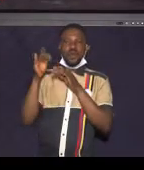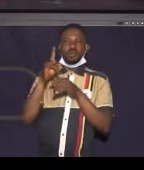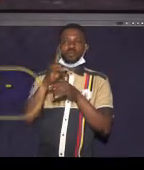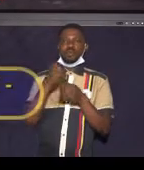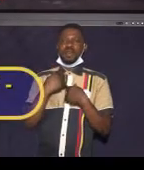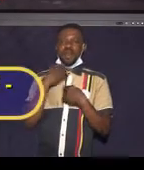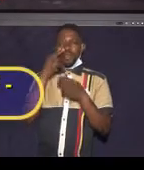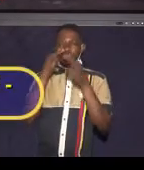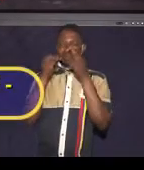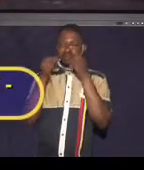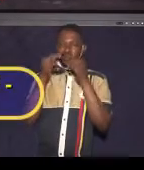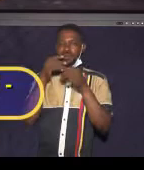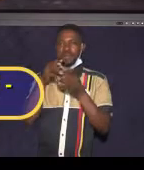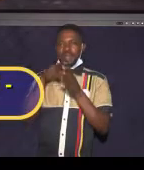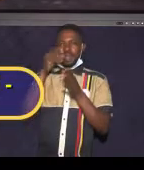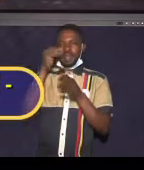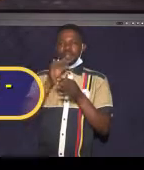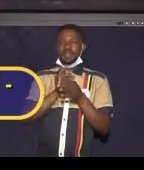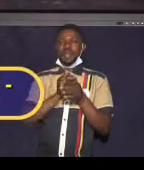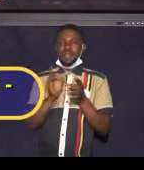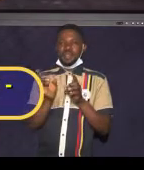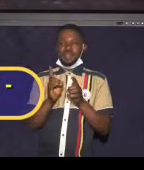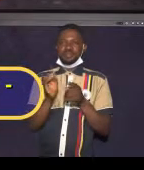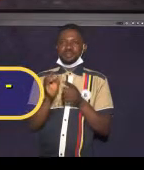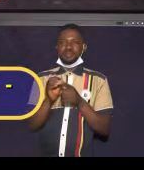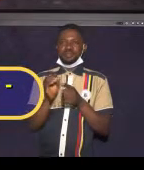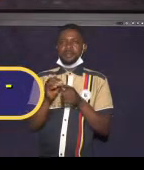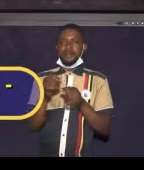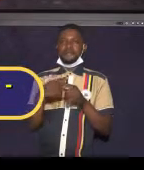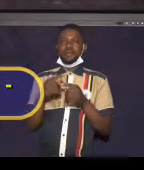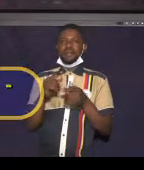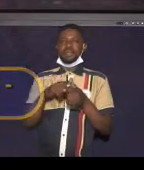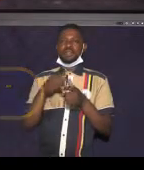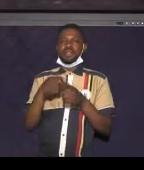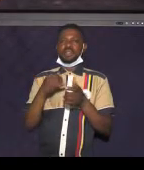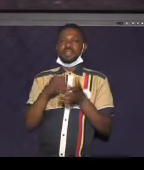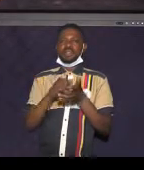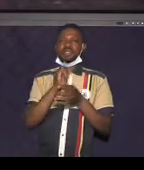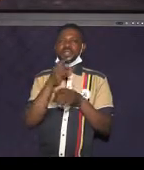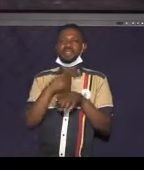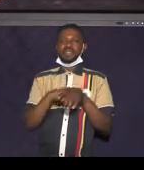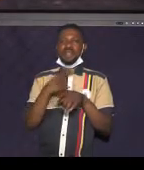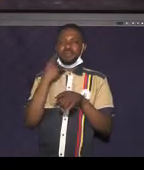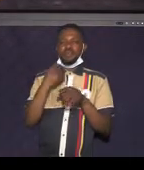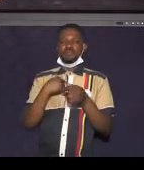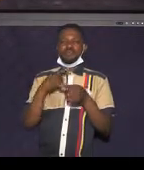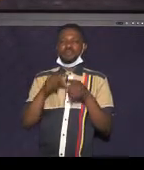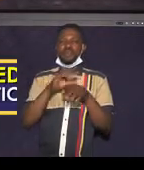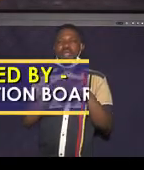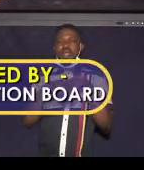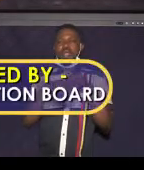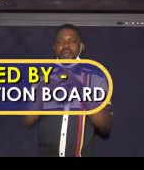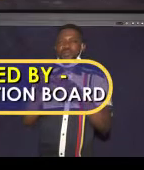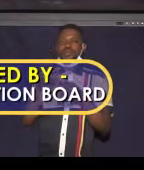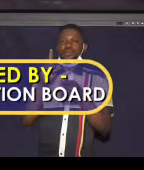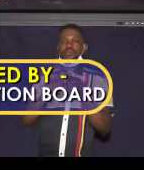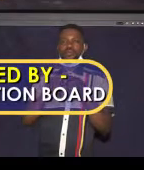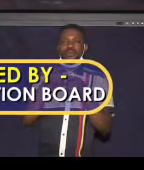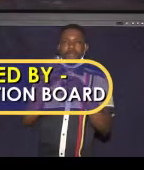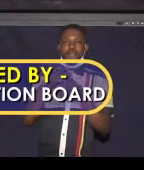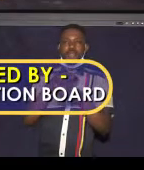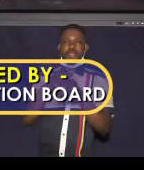learning verb tenses. I did too. But then it's time for me to hand you over to the mathematician, Uncle